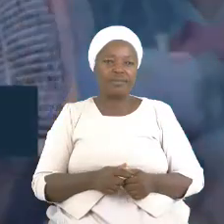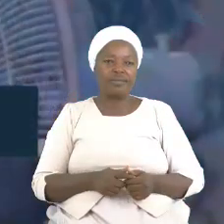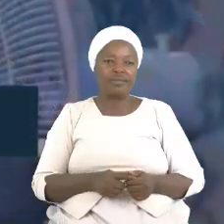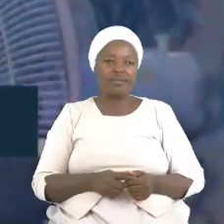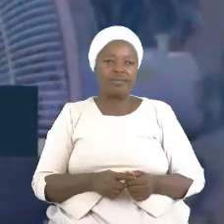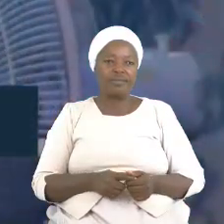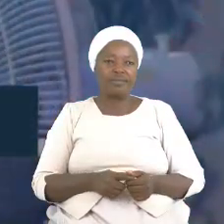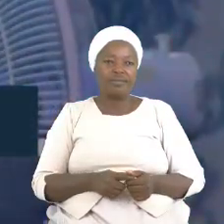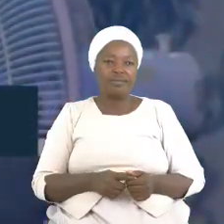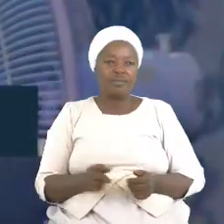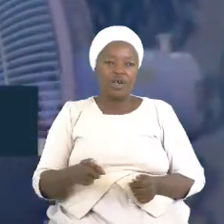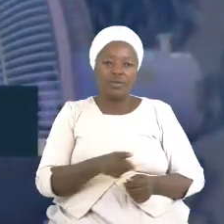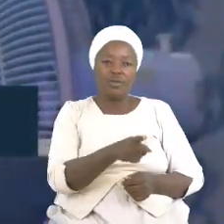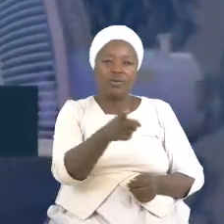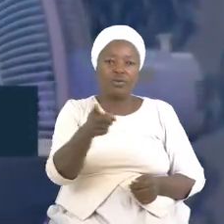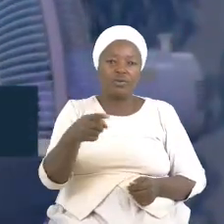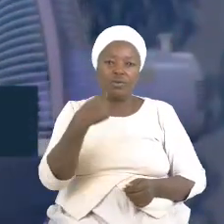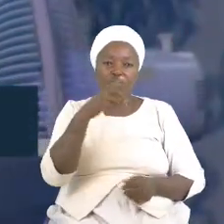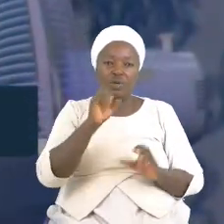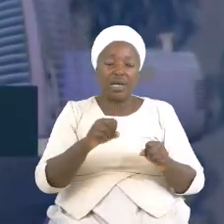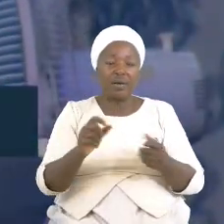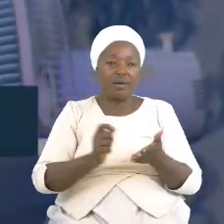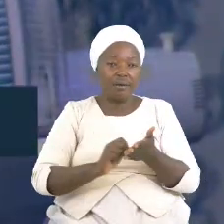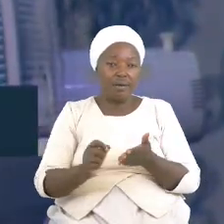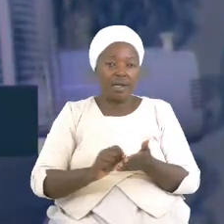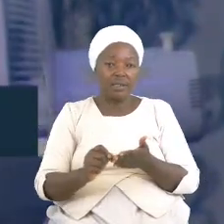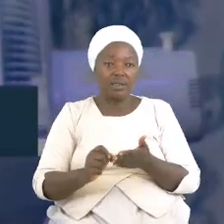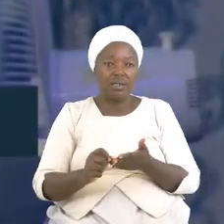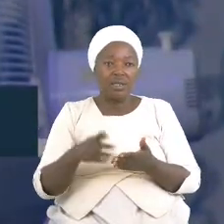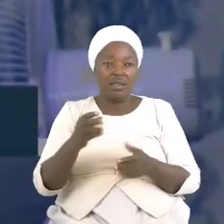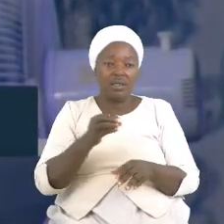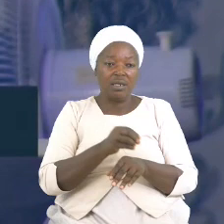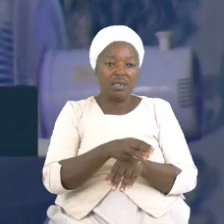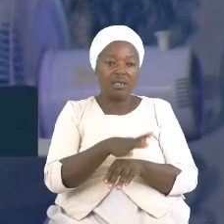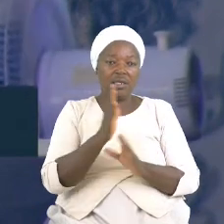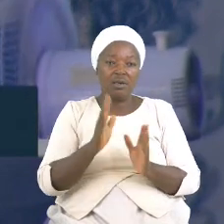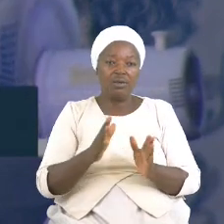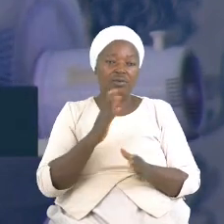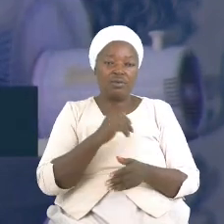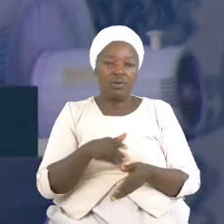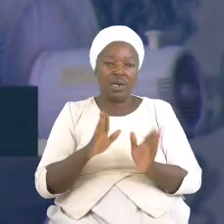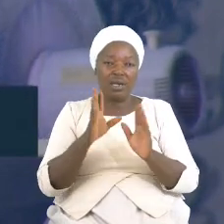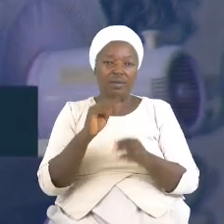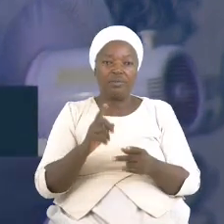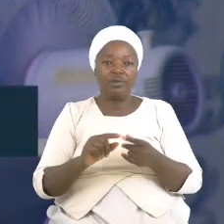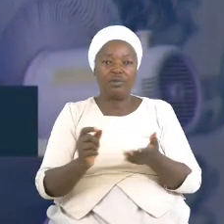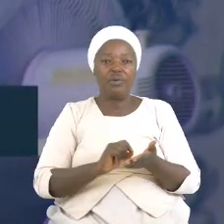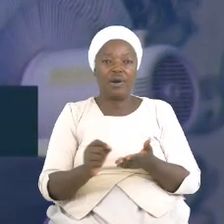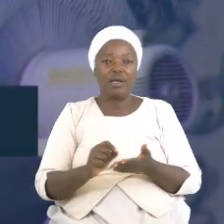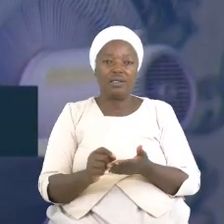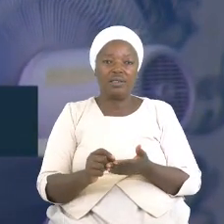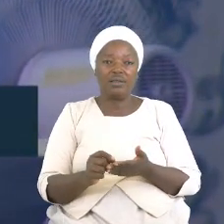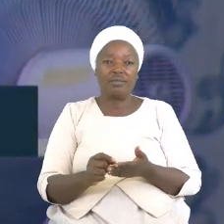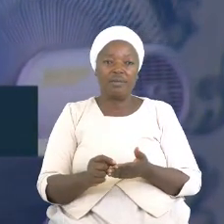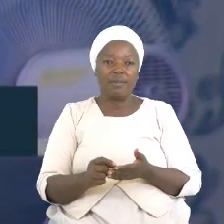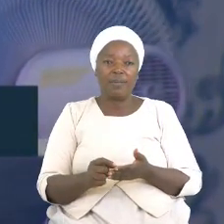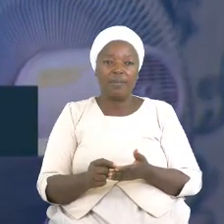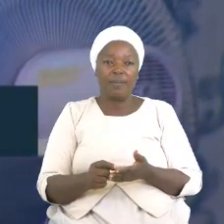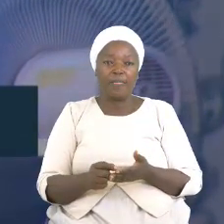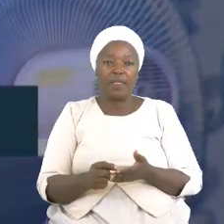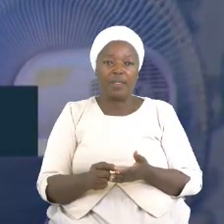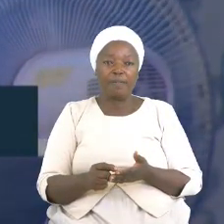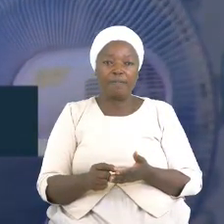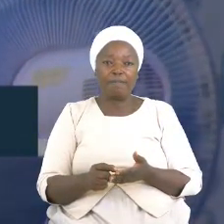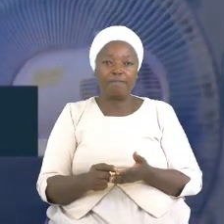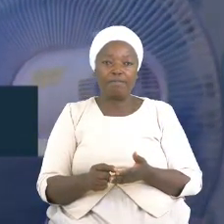Those who can write, the usher, the counselors should please allow them to write. And it's not, all this is not limited to